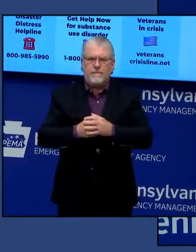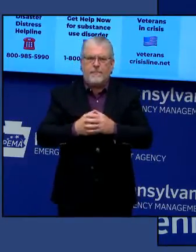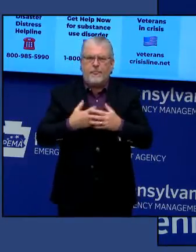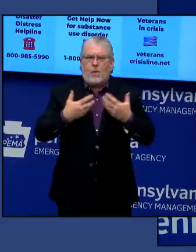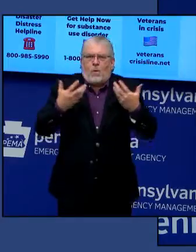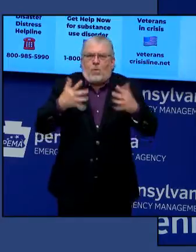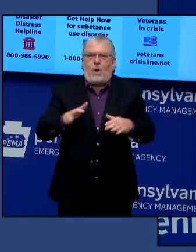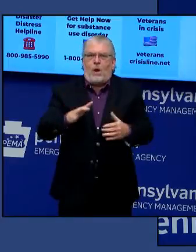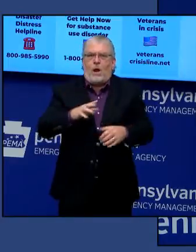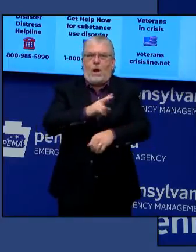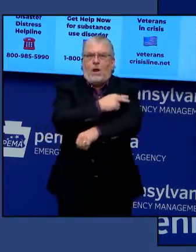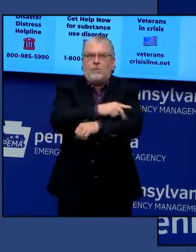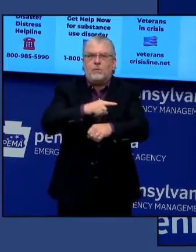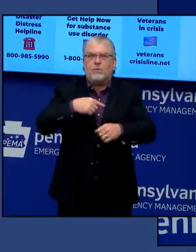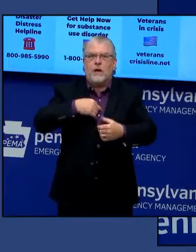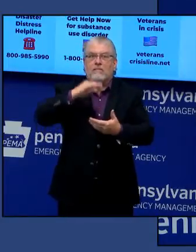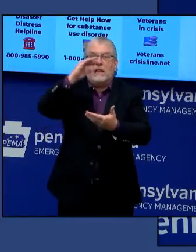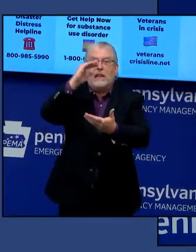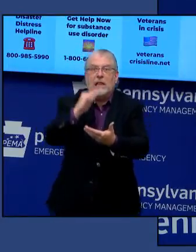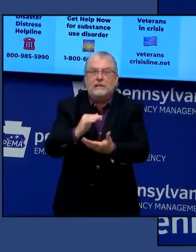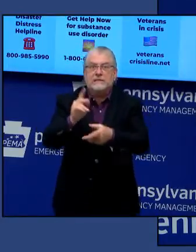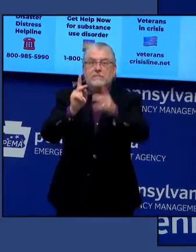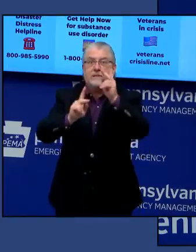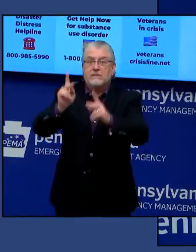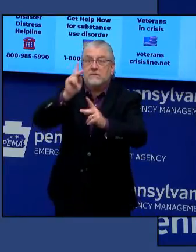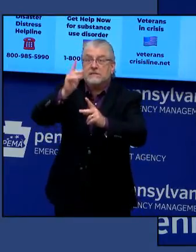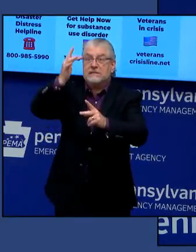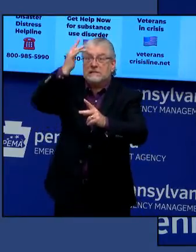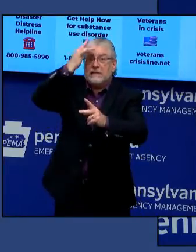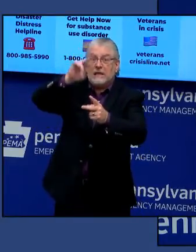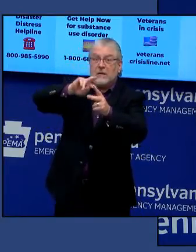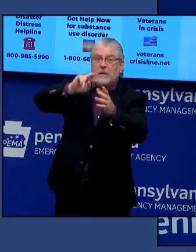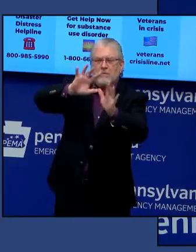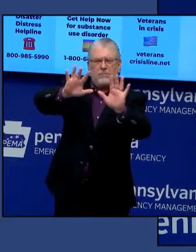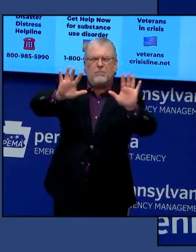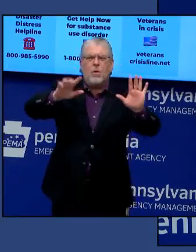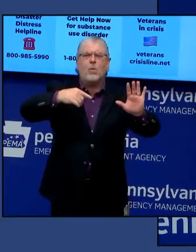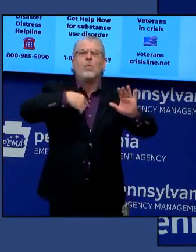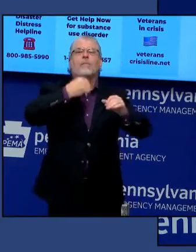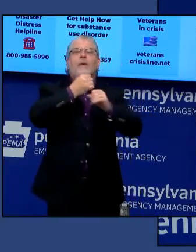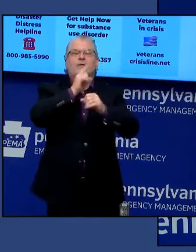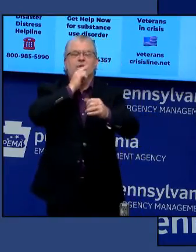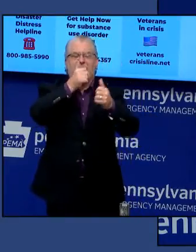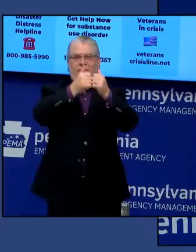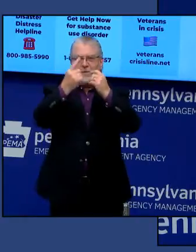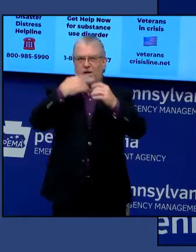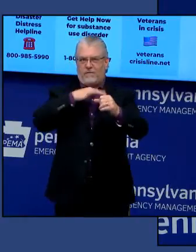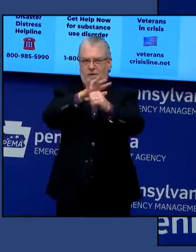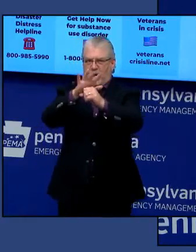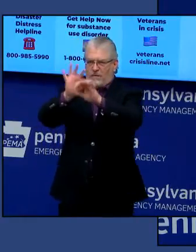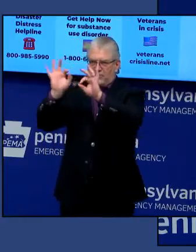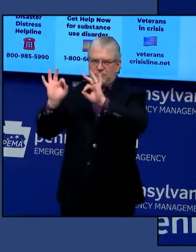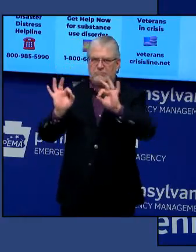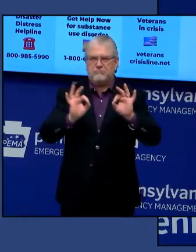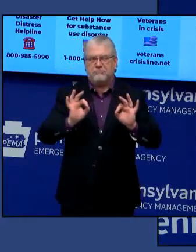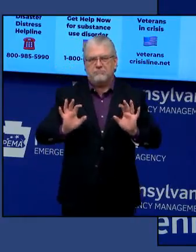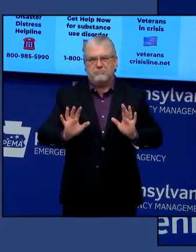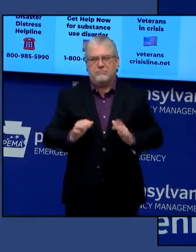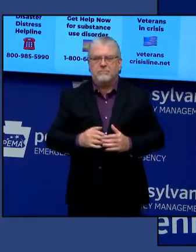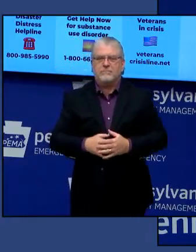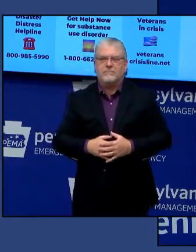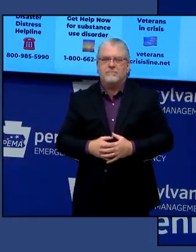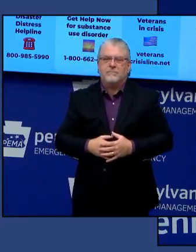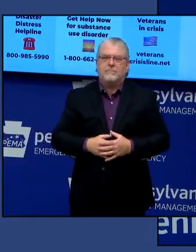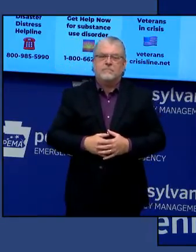by COVID-19. And as a follow-up to that, are you able to say, in terms of the request for PPE, how many of each things, like